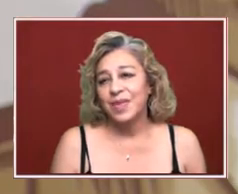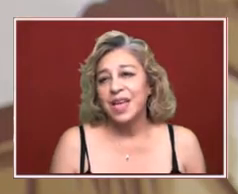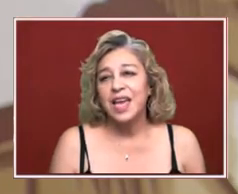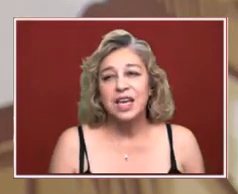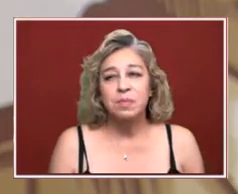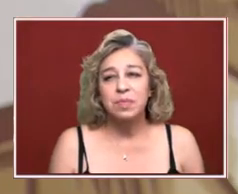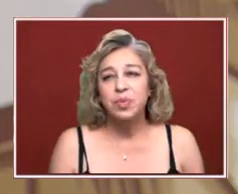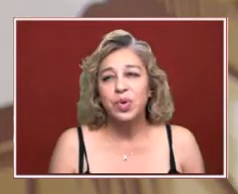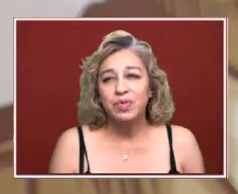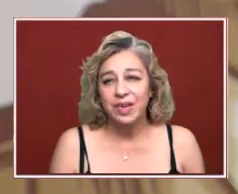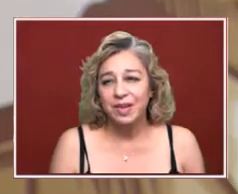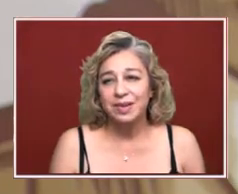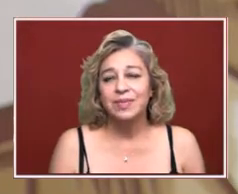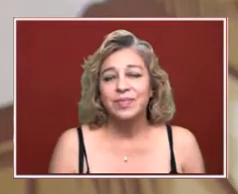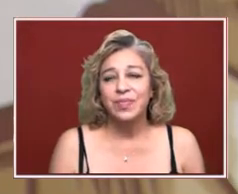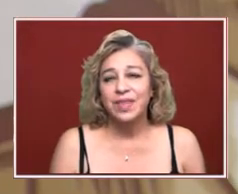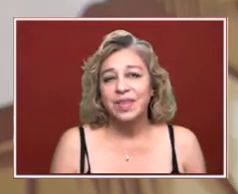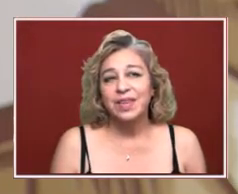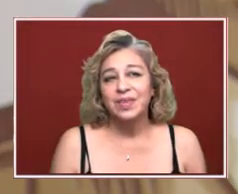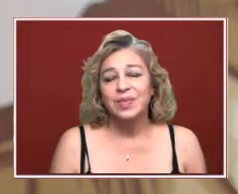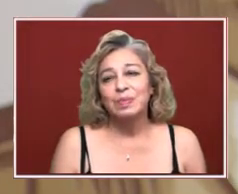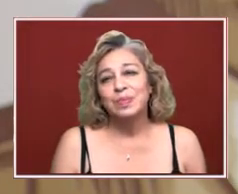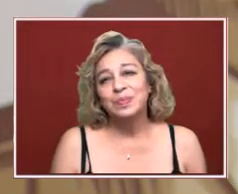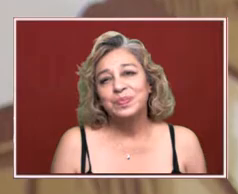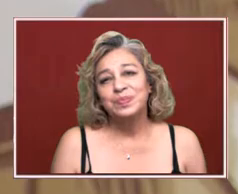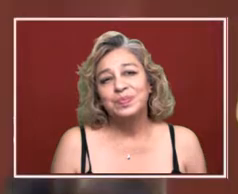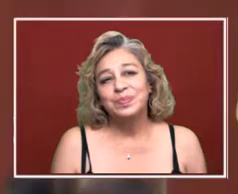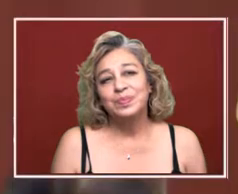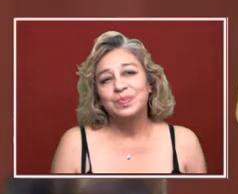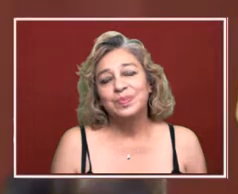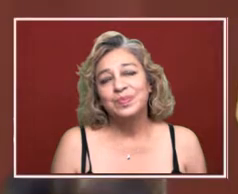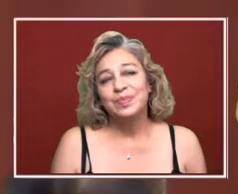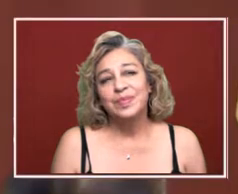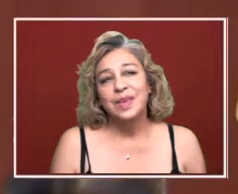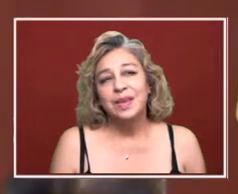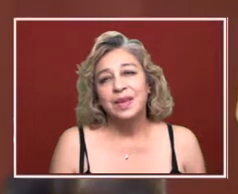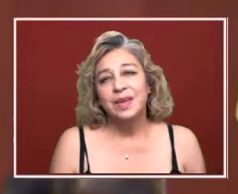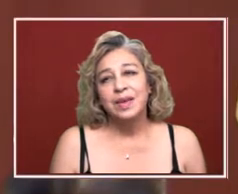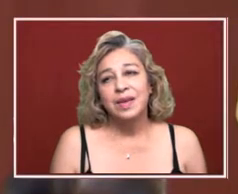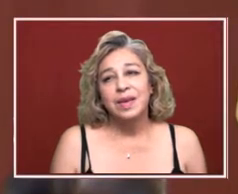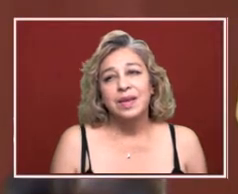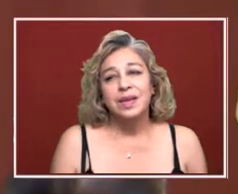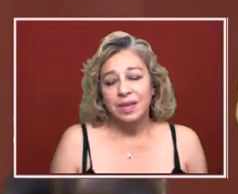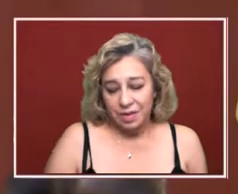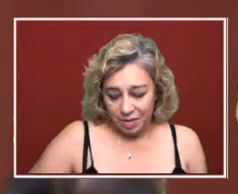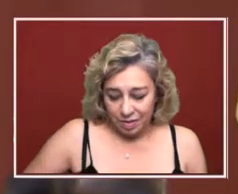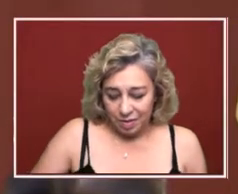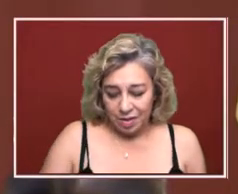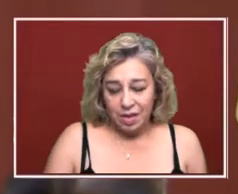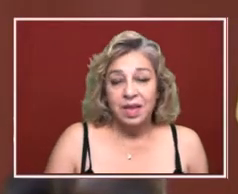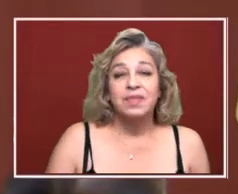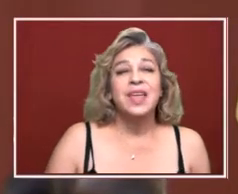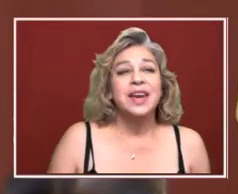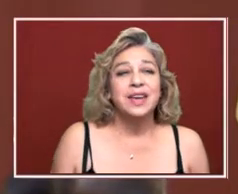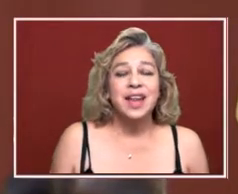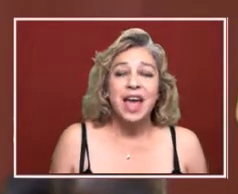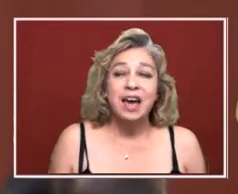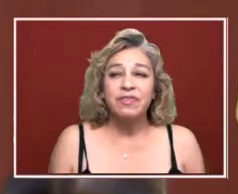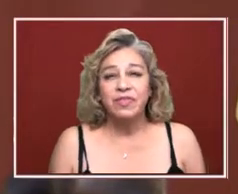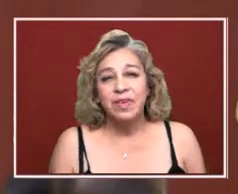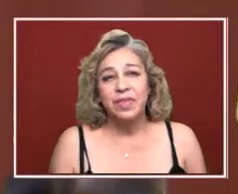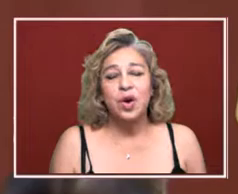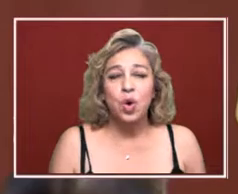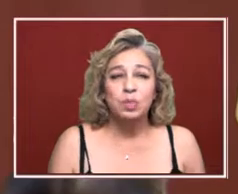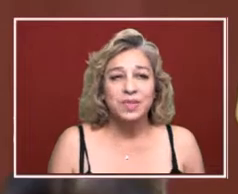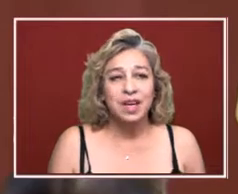probarse. It can be proven. Que en la mitad de los hogares del país. That in